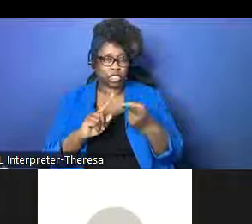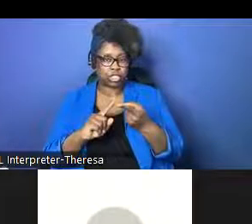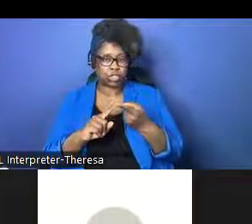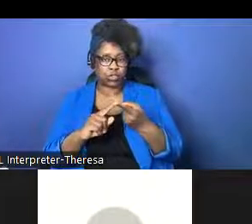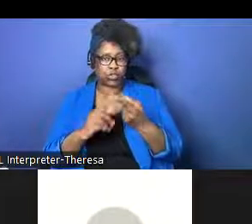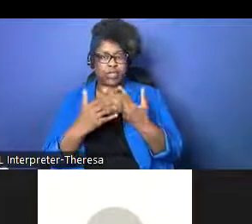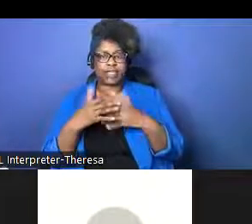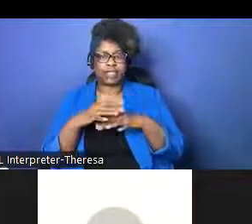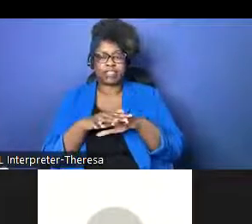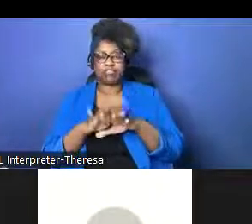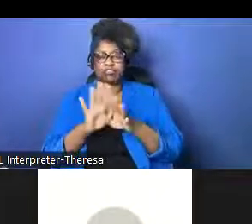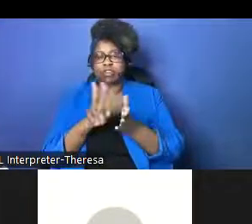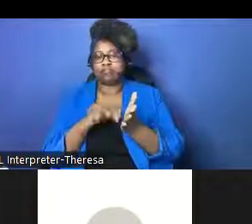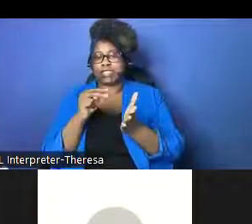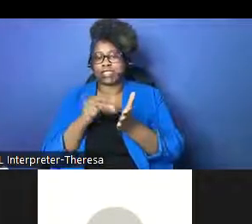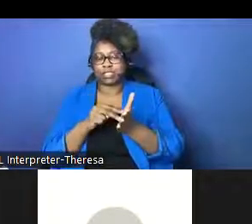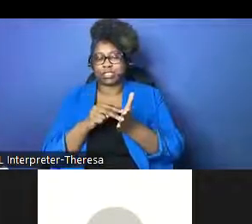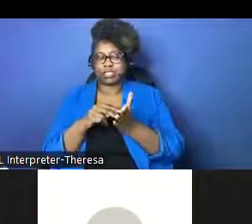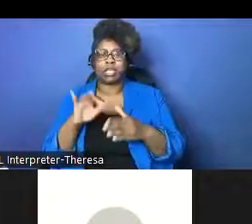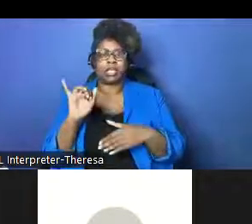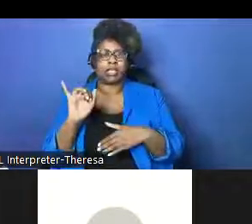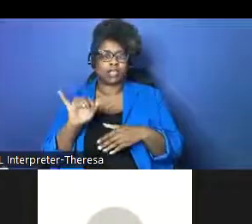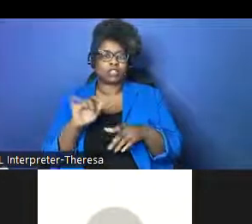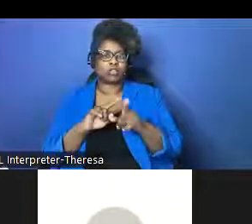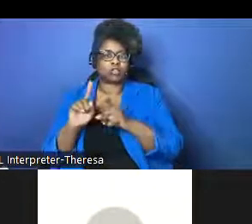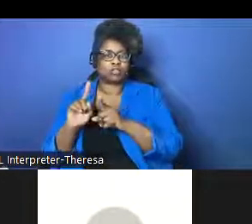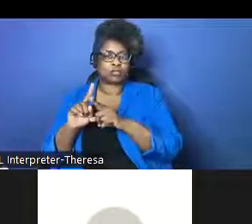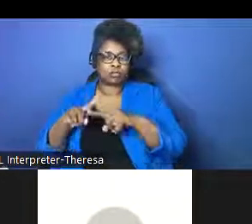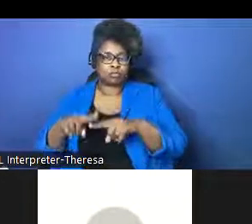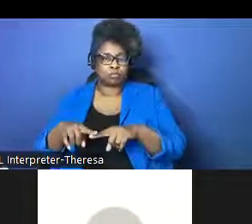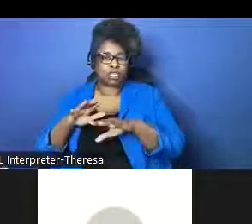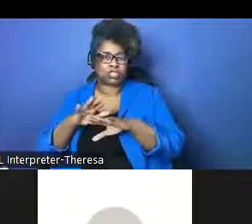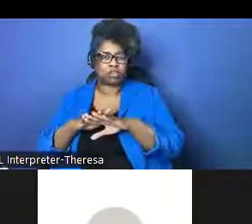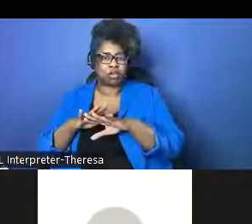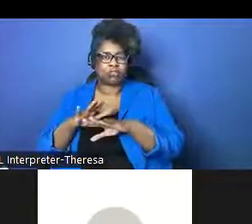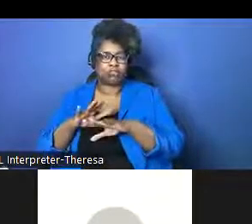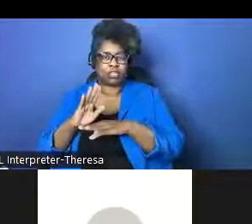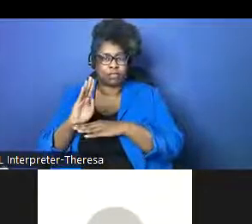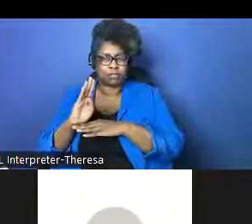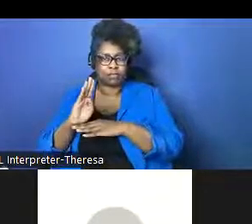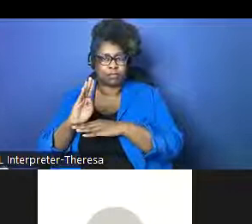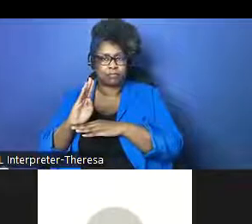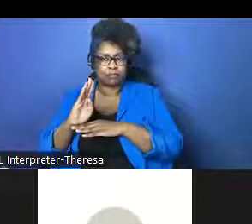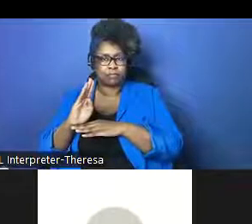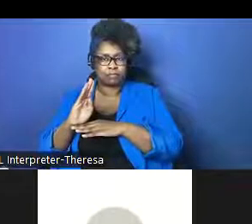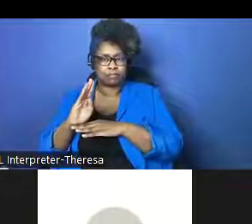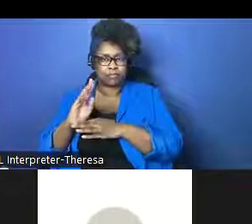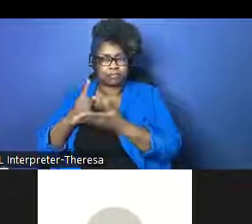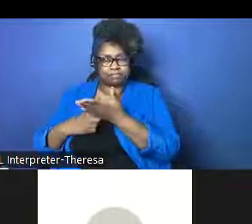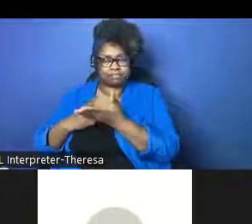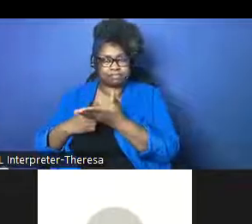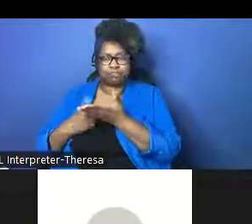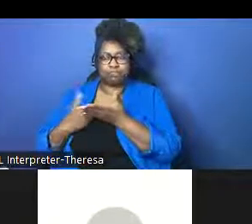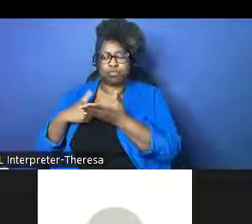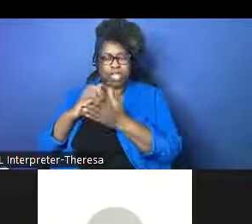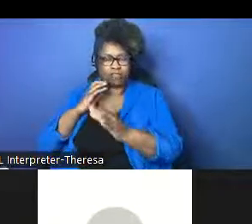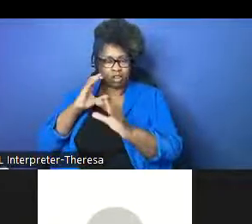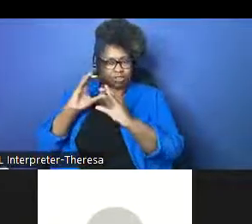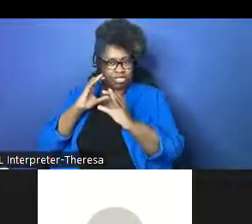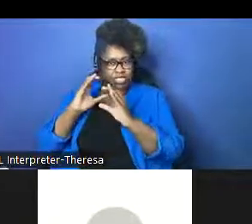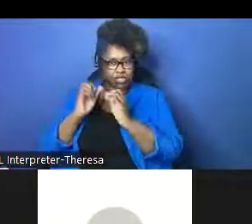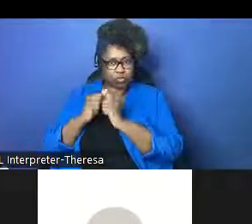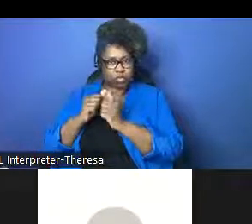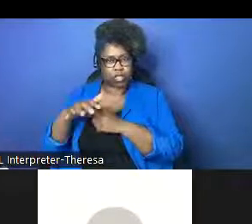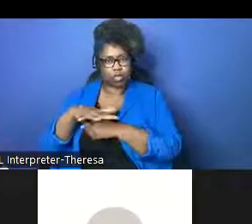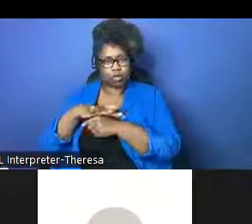integrate resilience. This has also been based off of feedback that we've had. So we've been having conversations with local